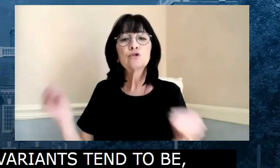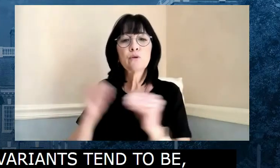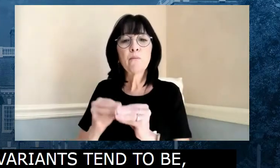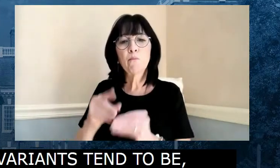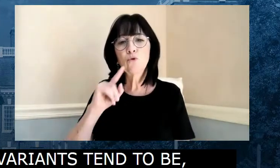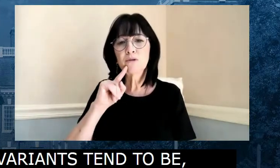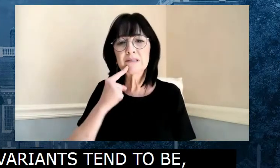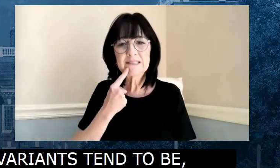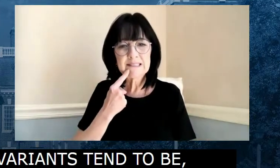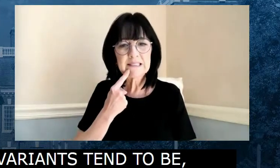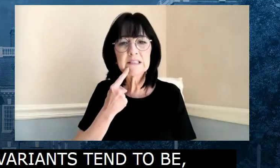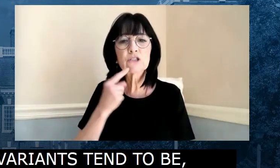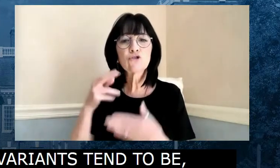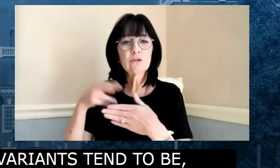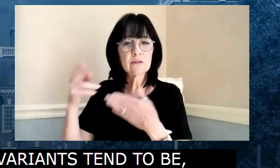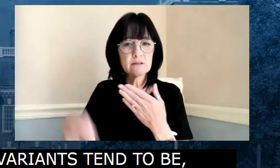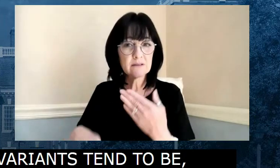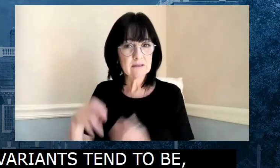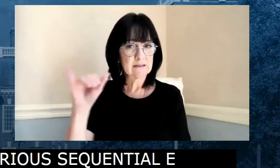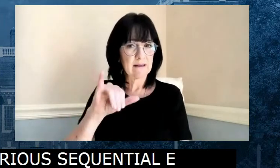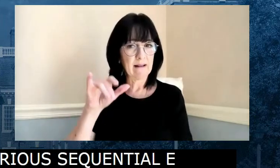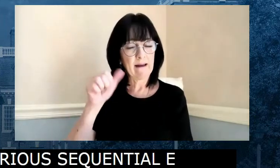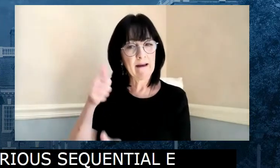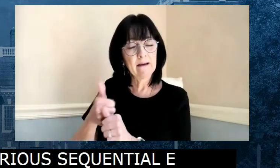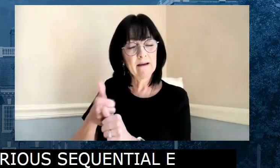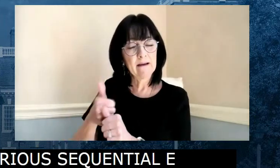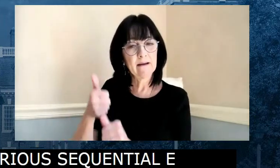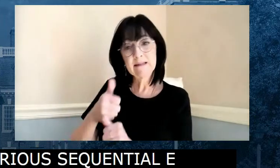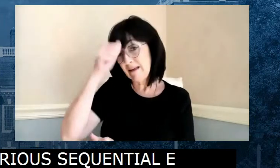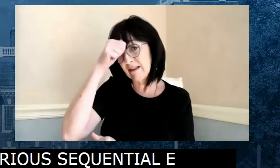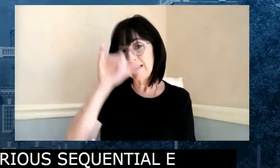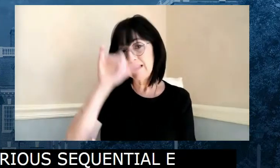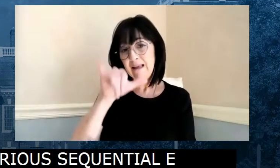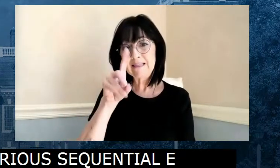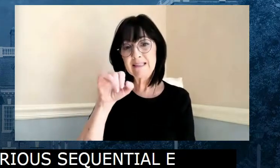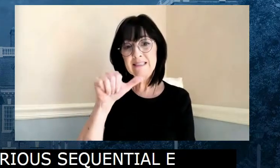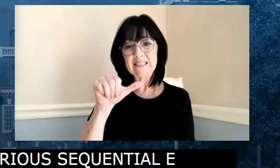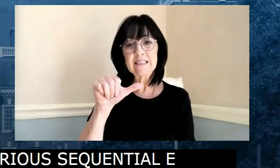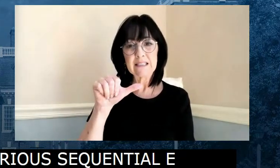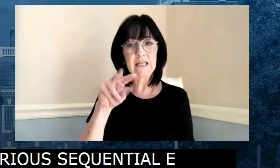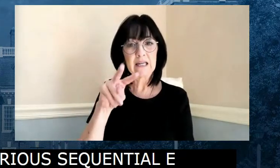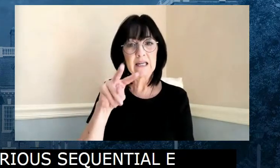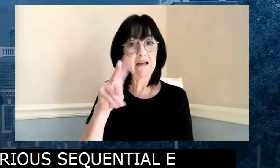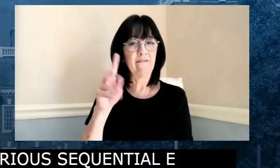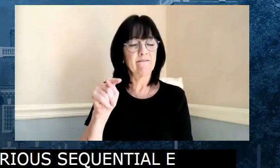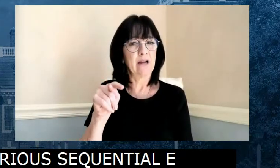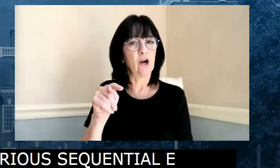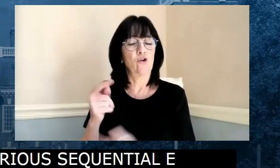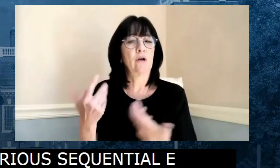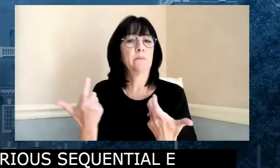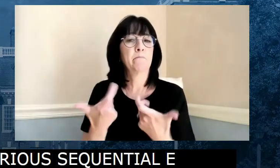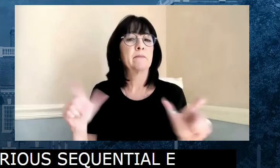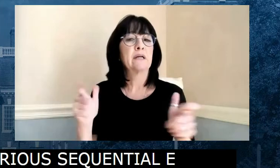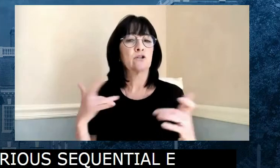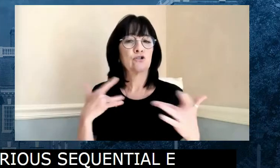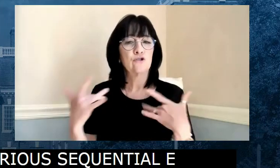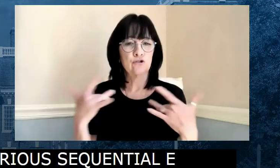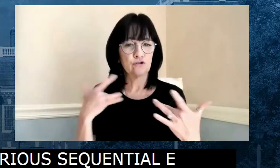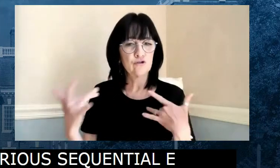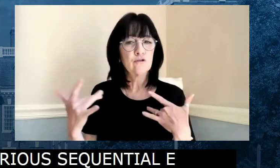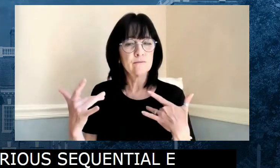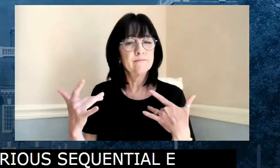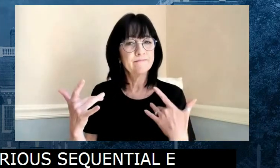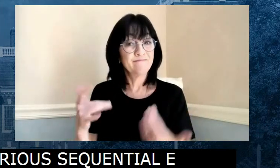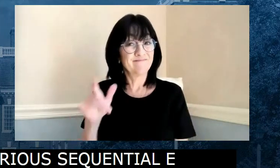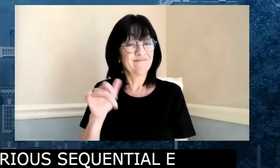variants like the India variant, which is another concerning variant. And I think that this really underscores an